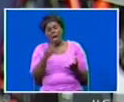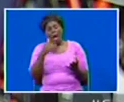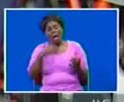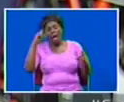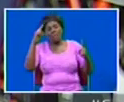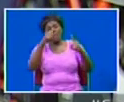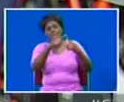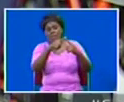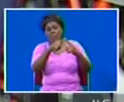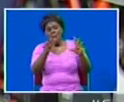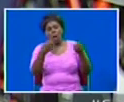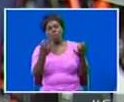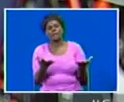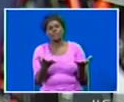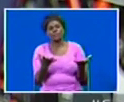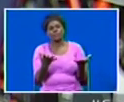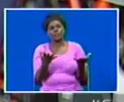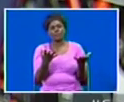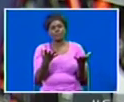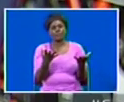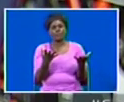target that you're looking at right now?